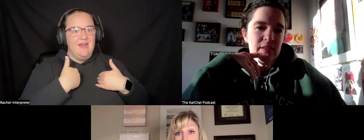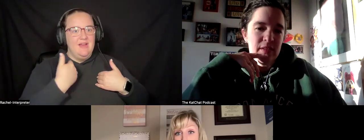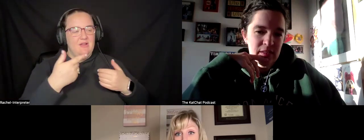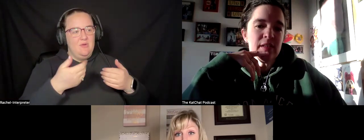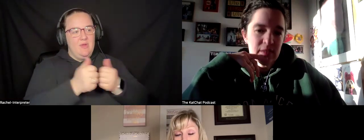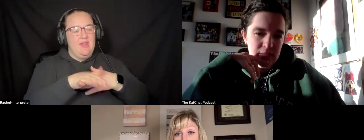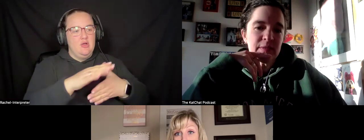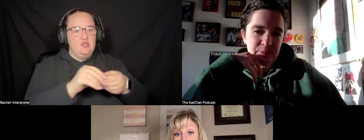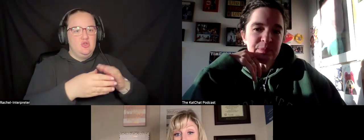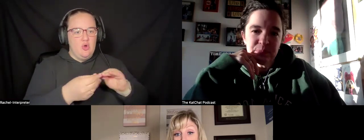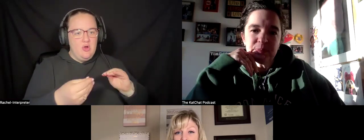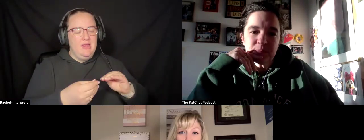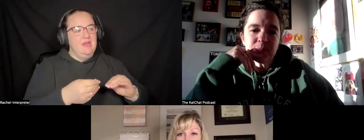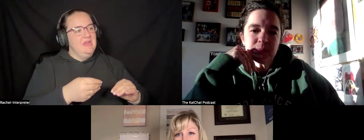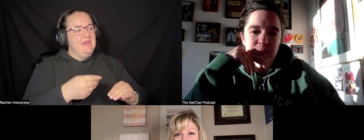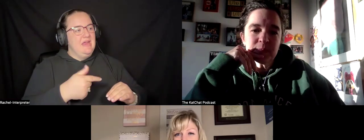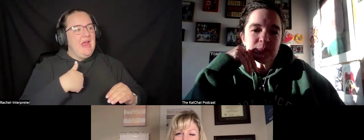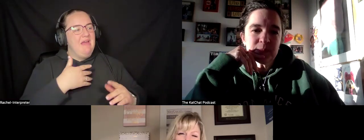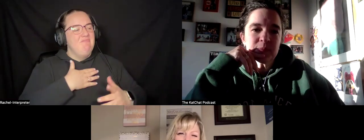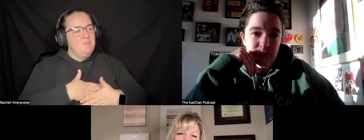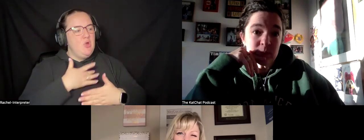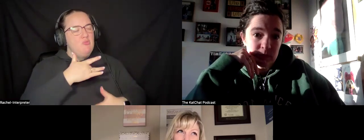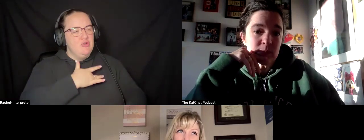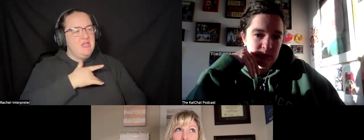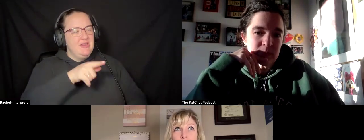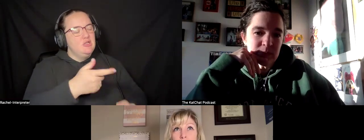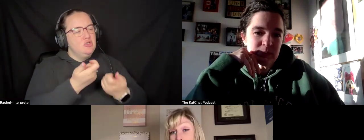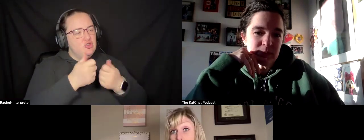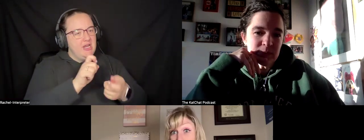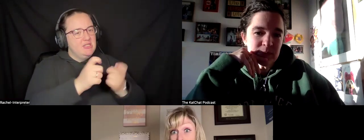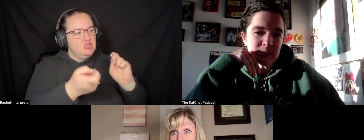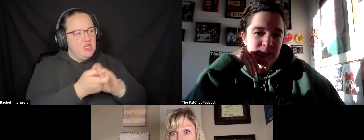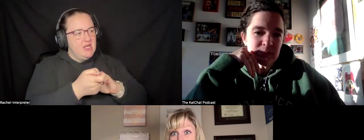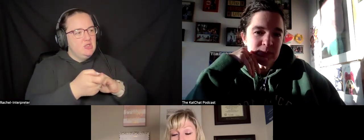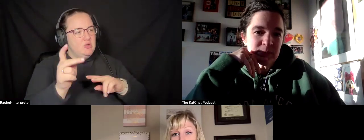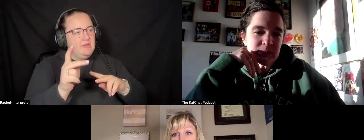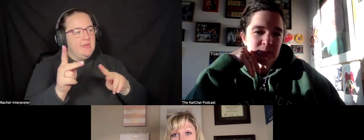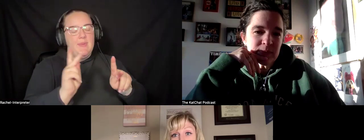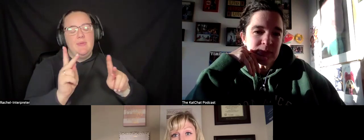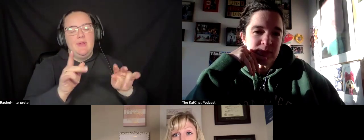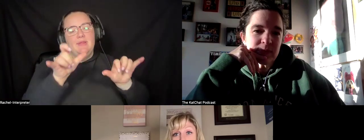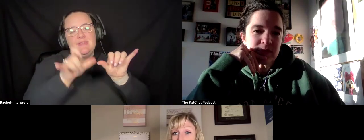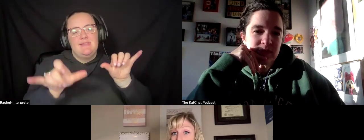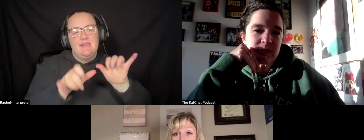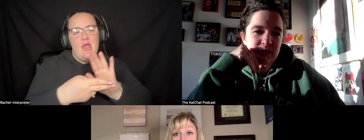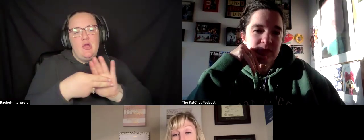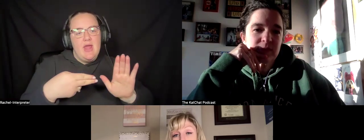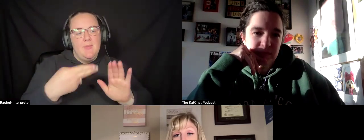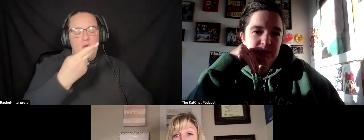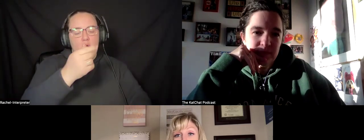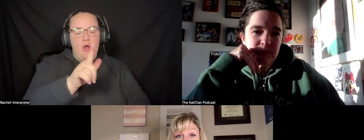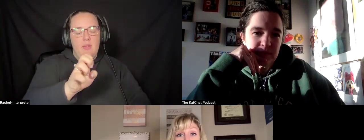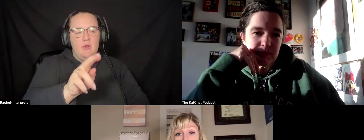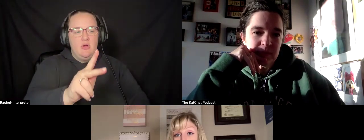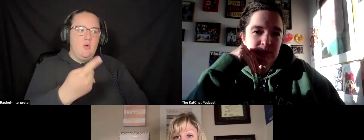they're trying to change up essentially what people stereotype Hallmark as is like the girl goes